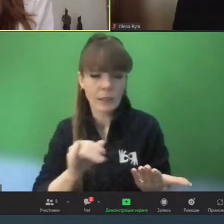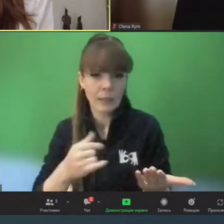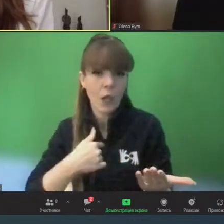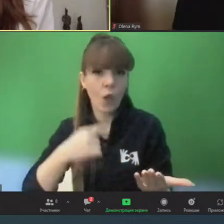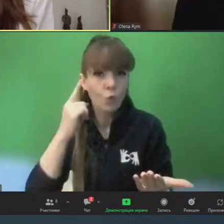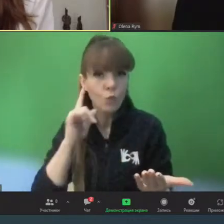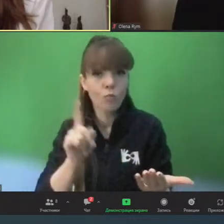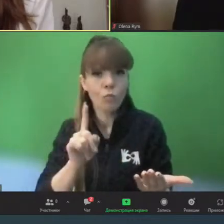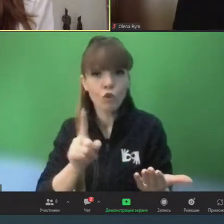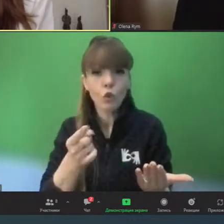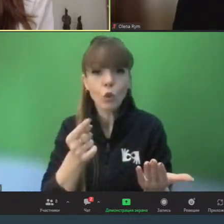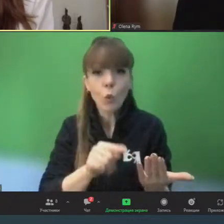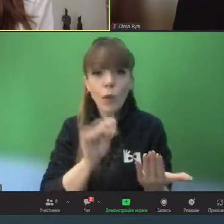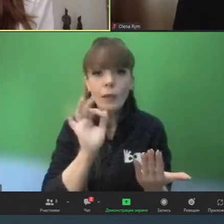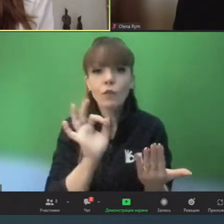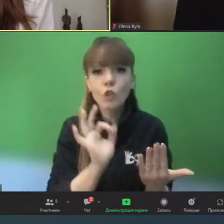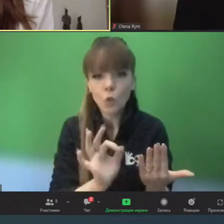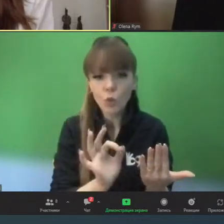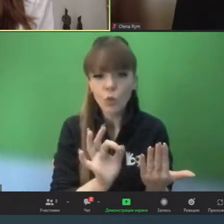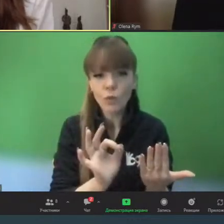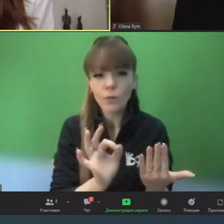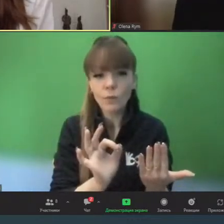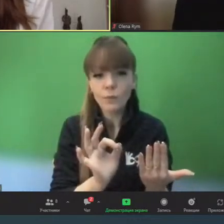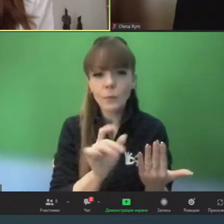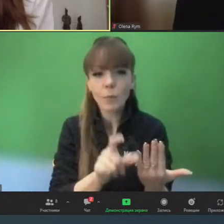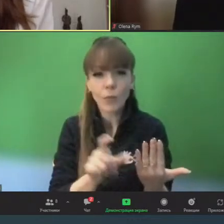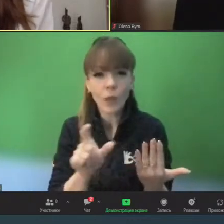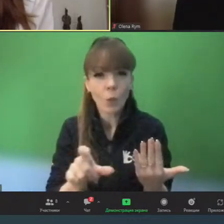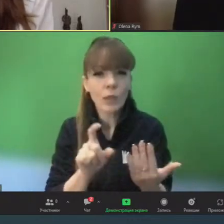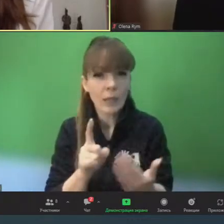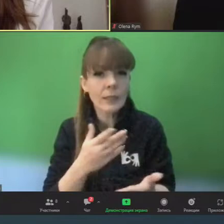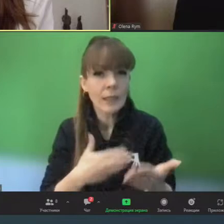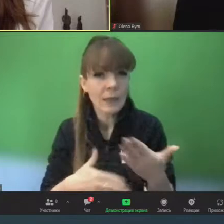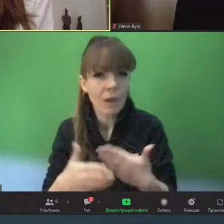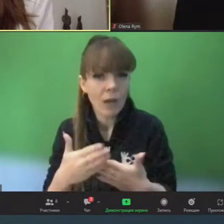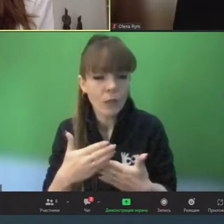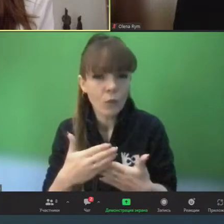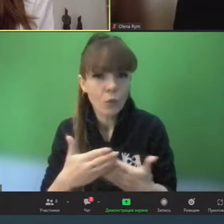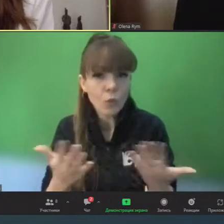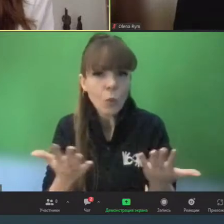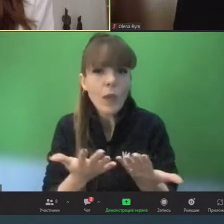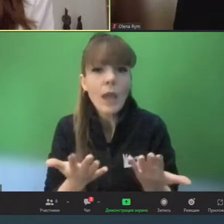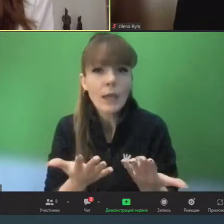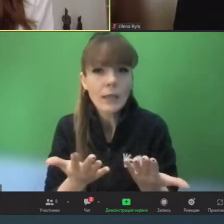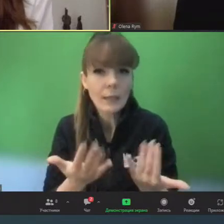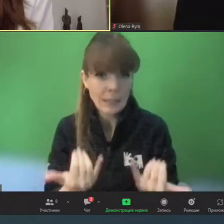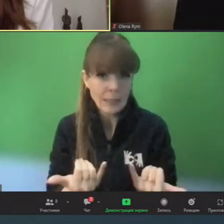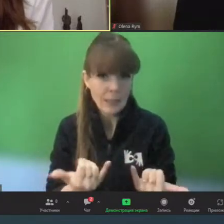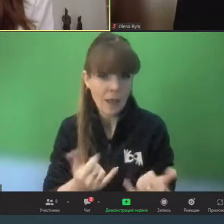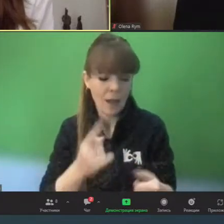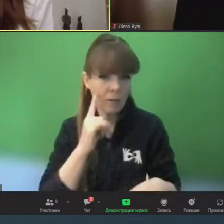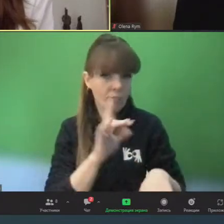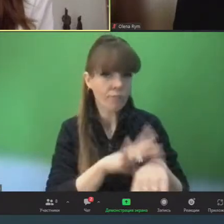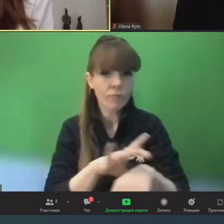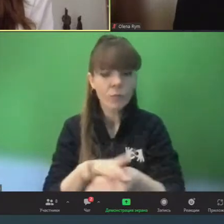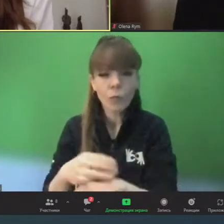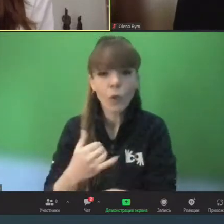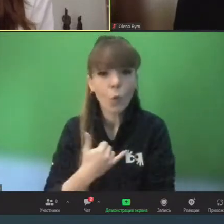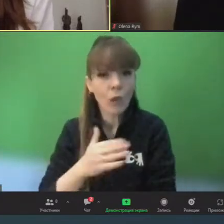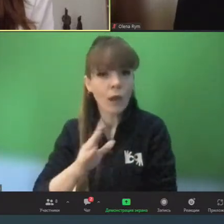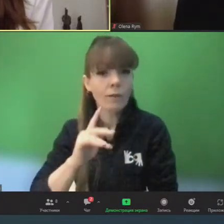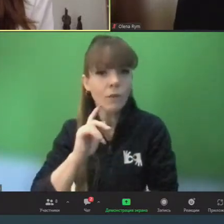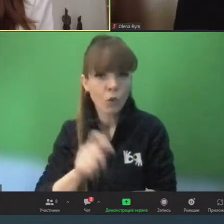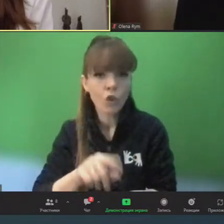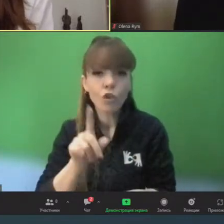And of course, the percentage of the persons with disabilities that we are